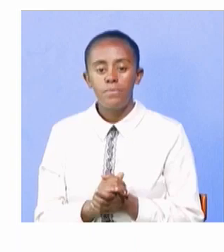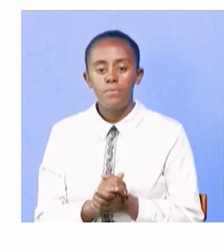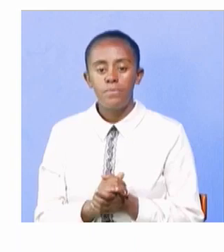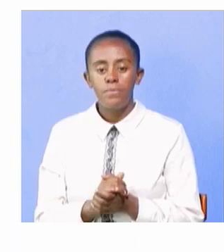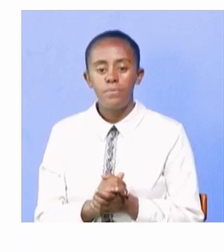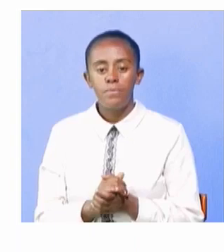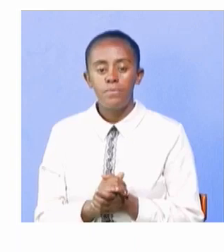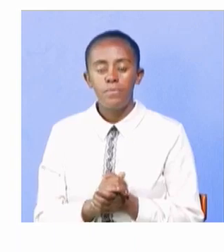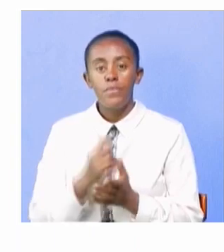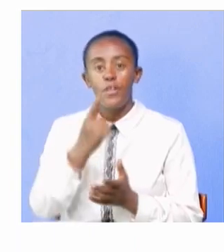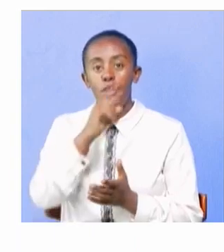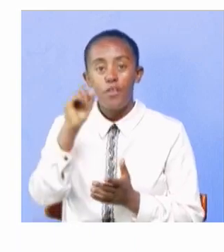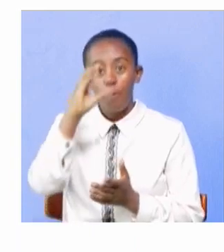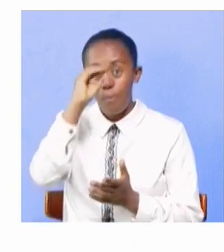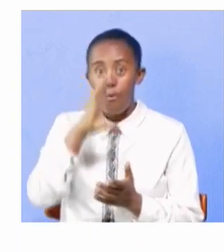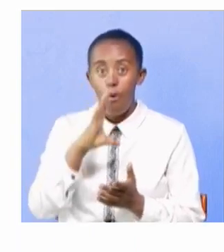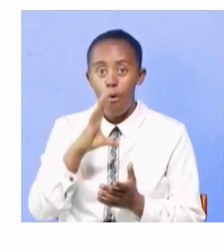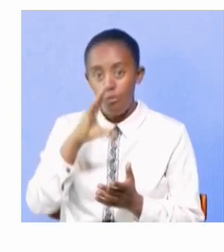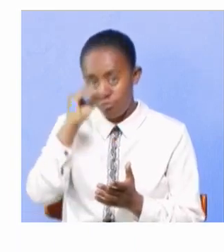the boy